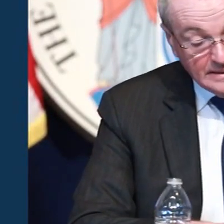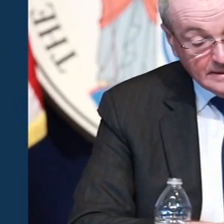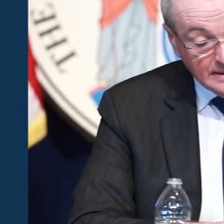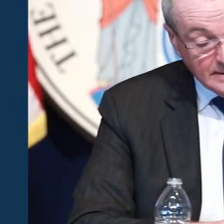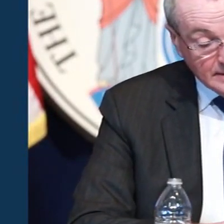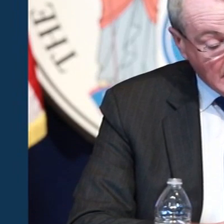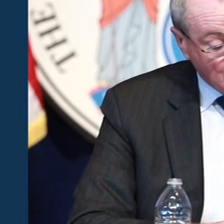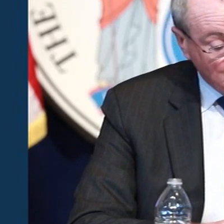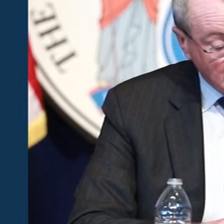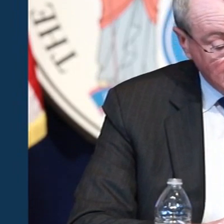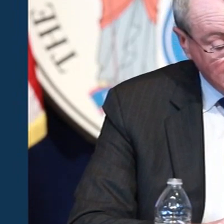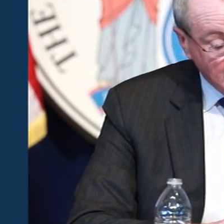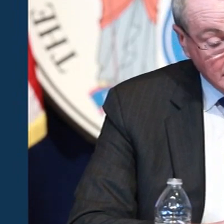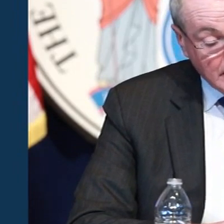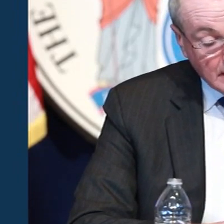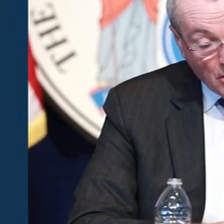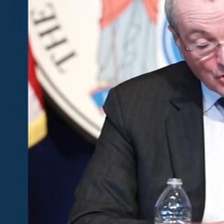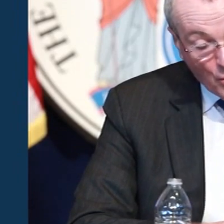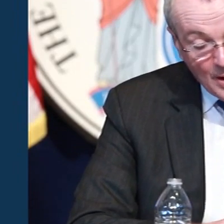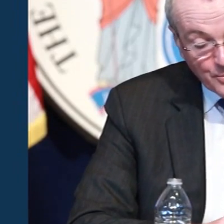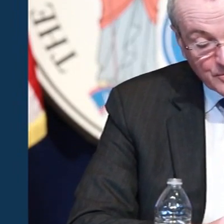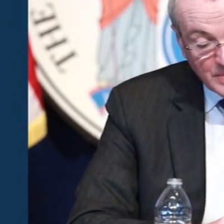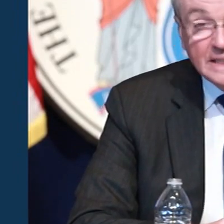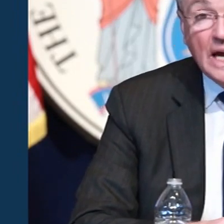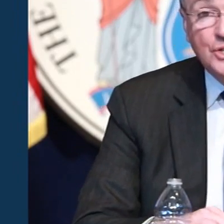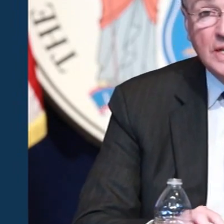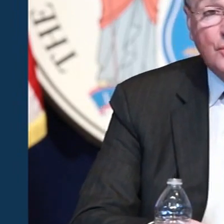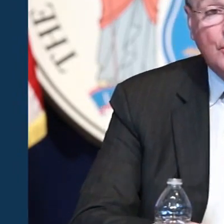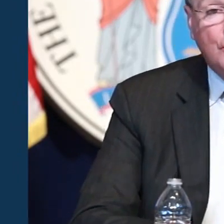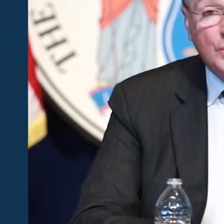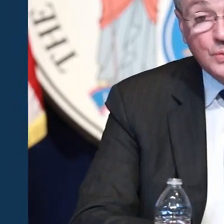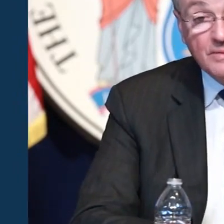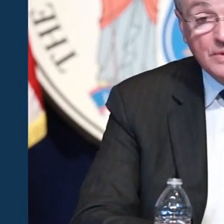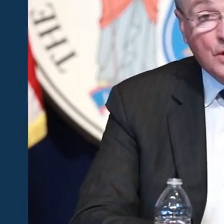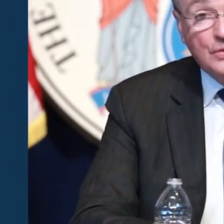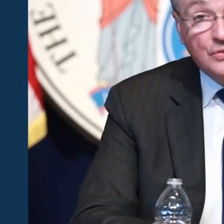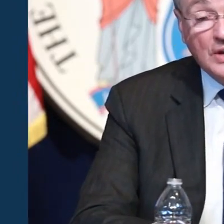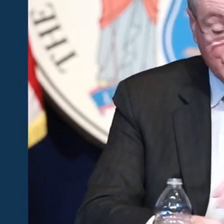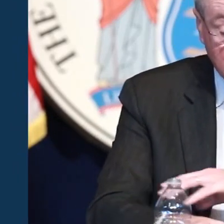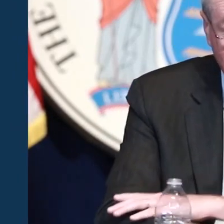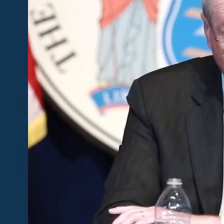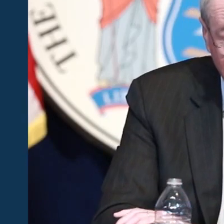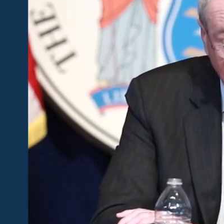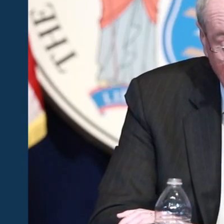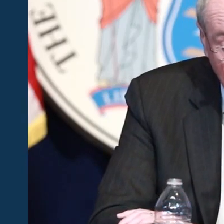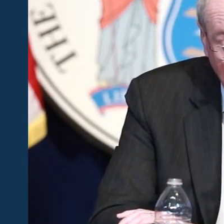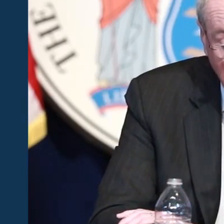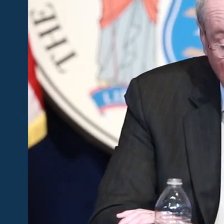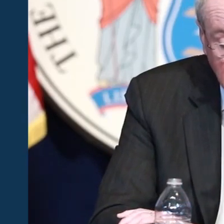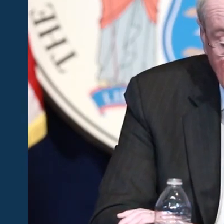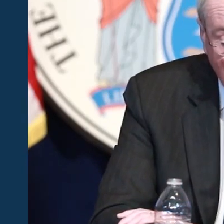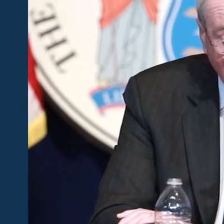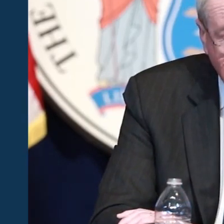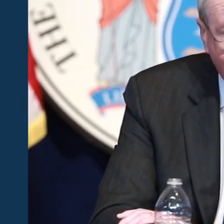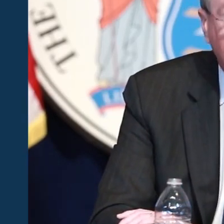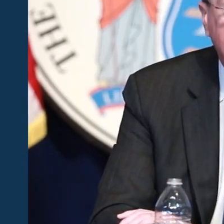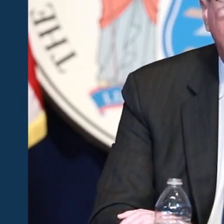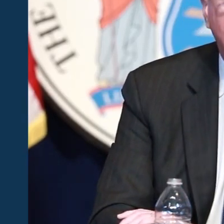coordinate not only our cooperative mitigation efforts, which we have been very successful in doing, but to help guide